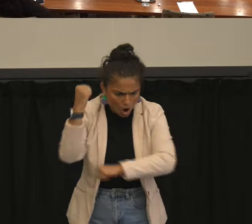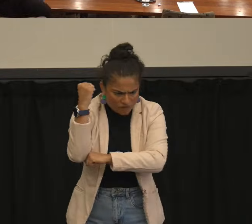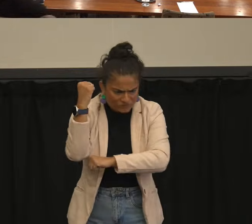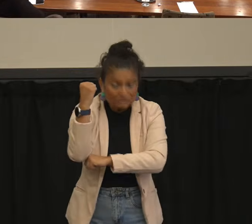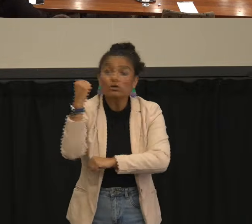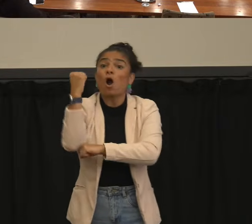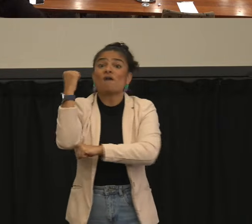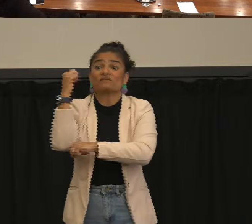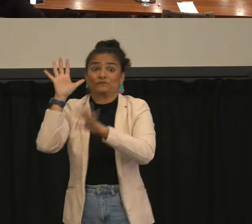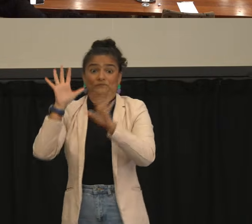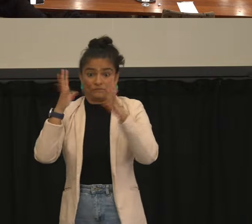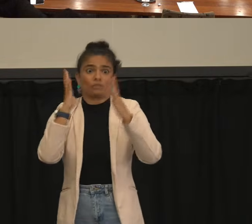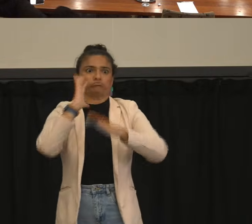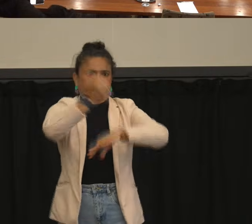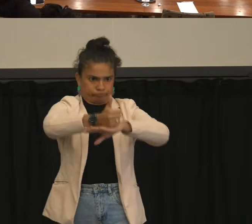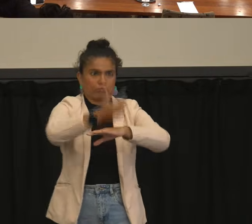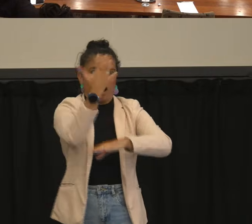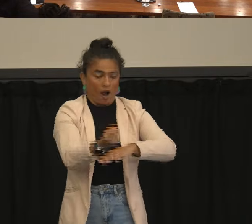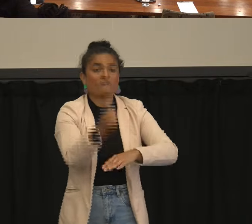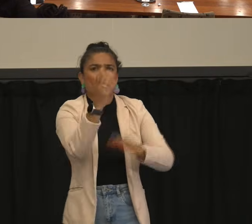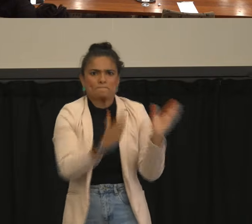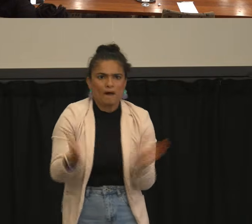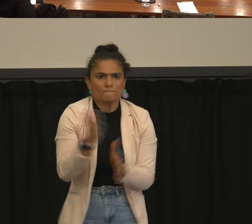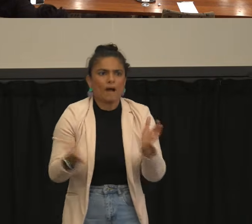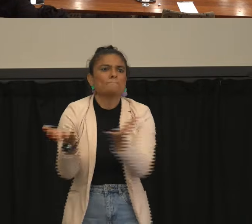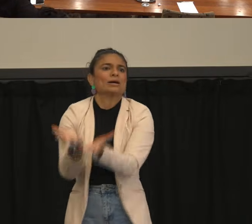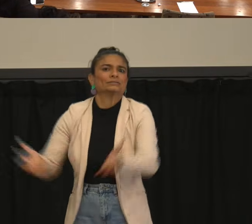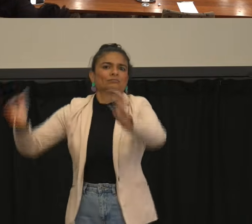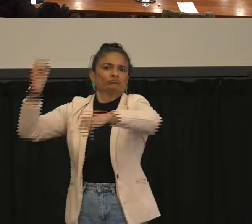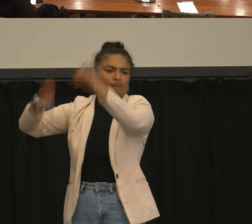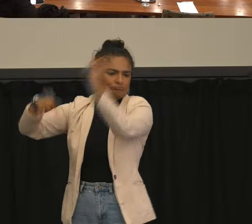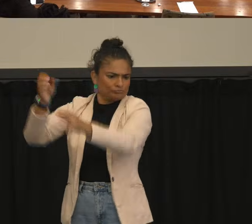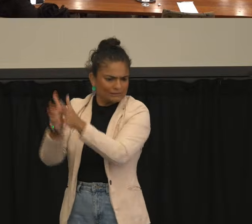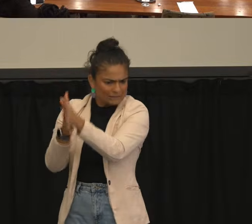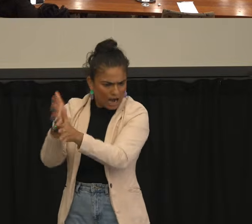has an SASL office and plans for a term bank.